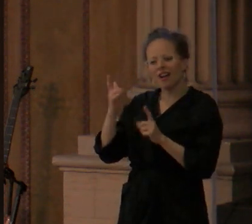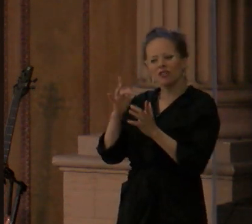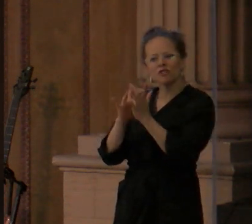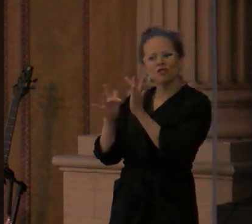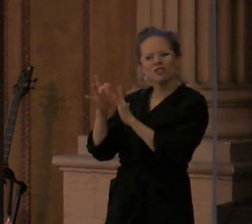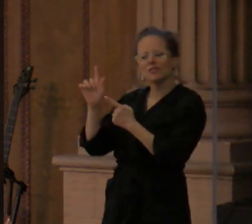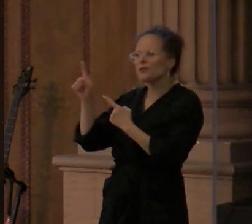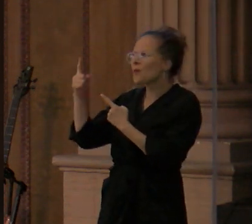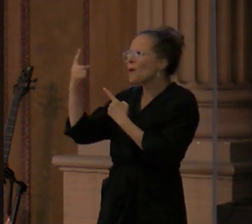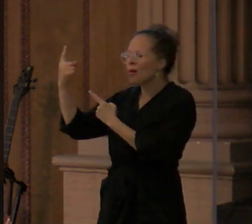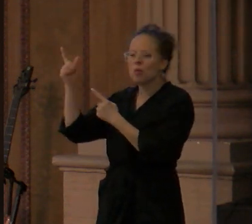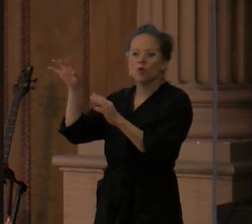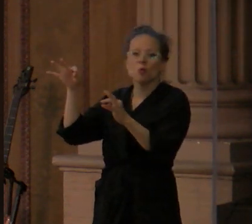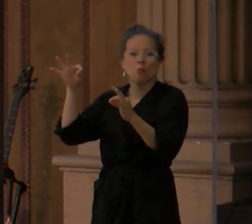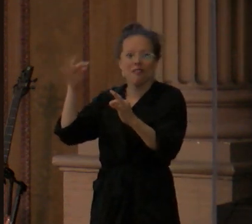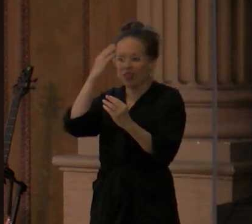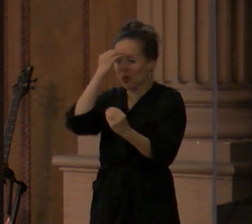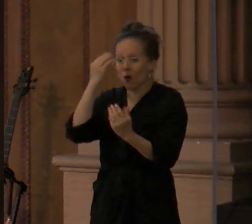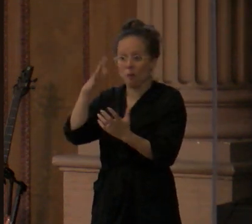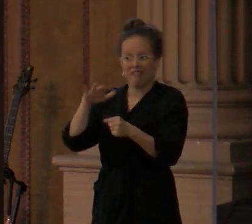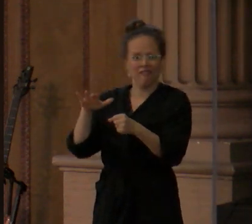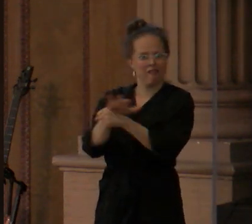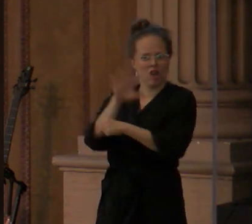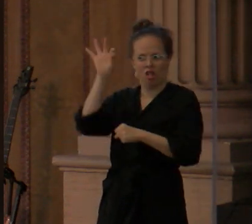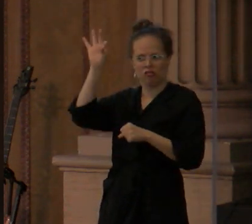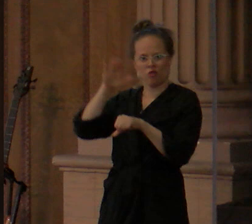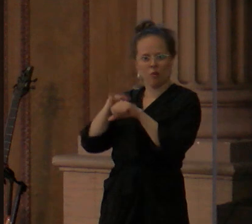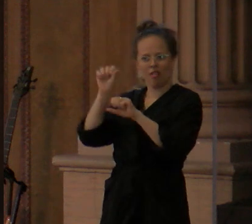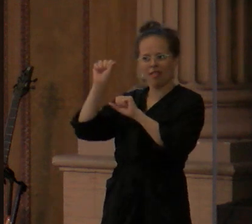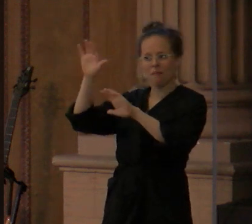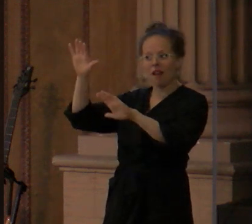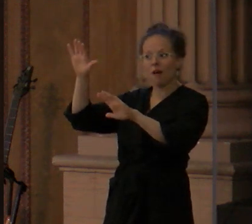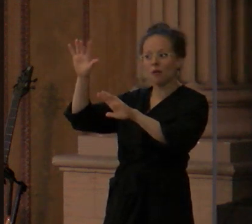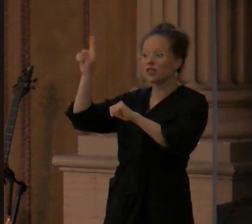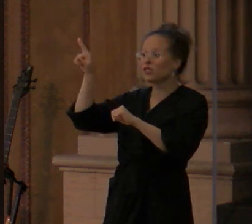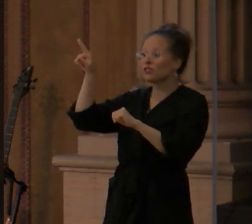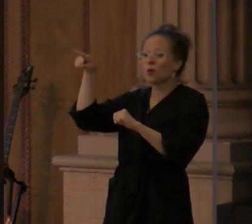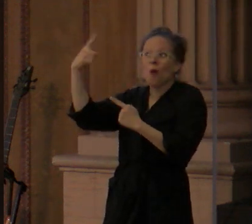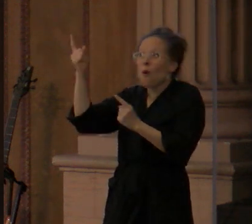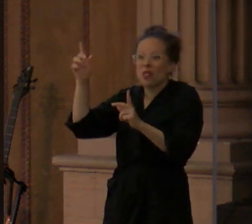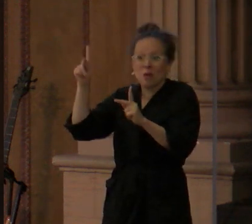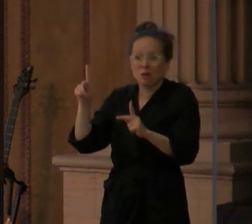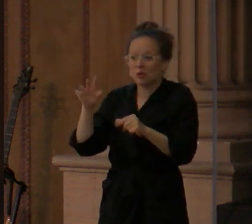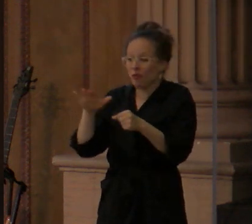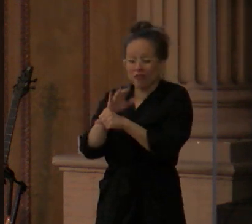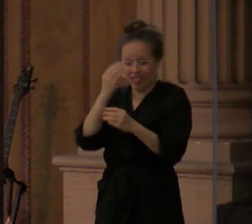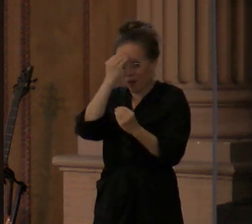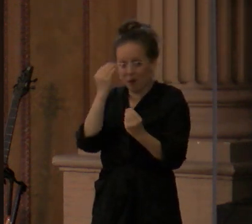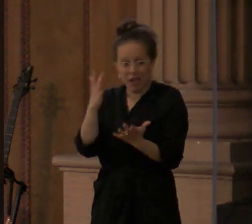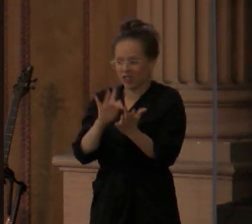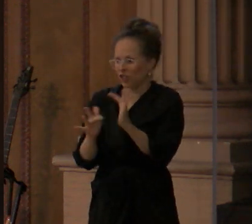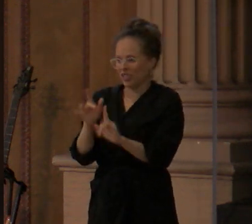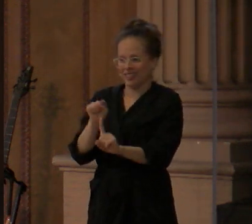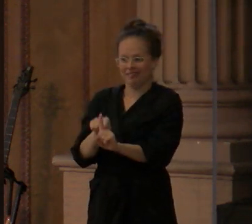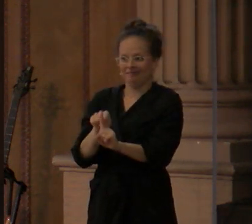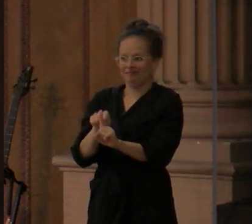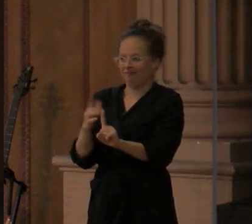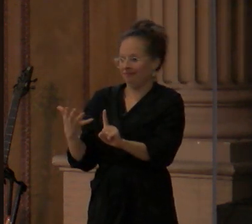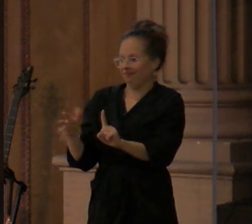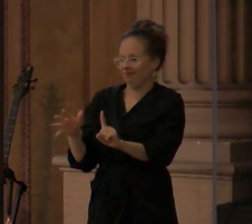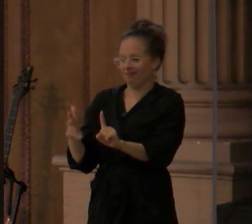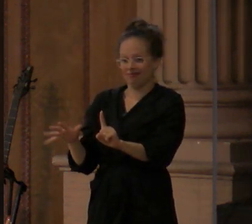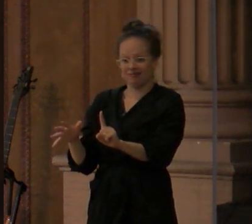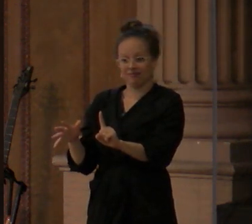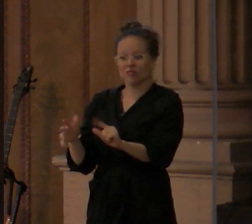obeyed all of the Sermon on the Mount. Any of the characteristics that he's calling us to here are characteristics that we can see in him.